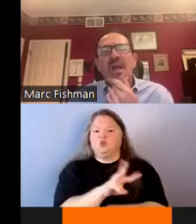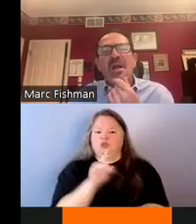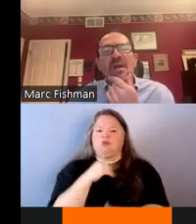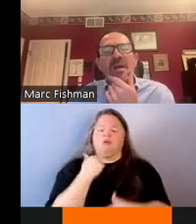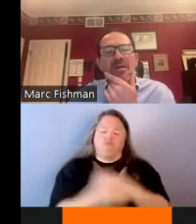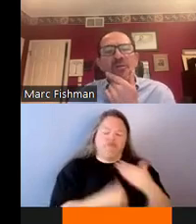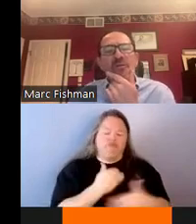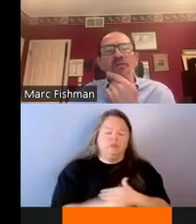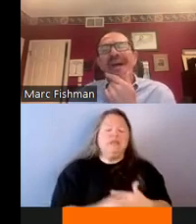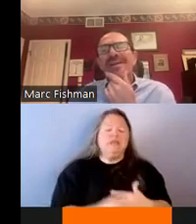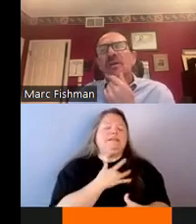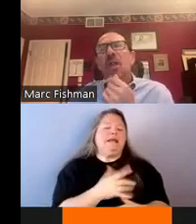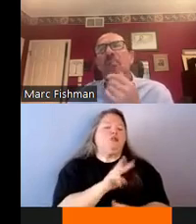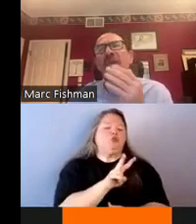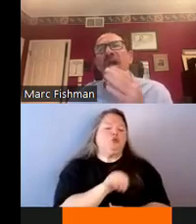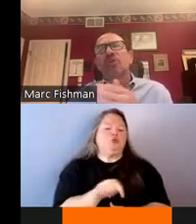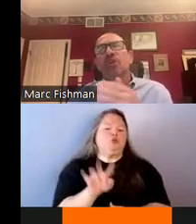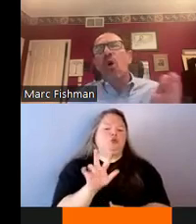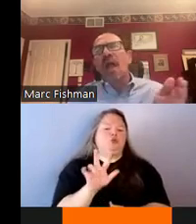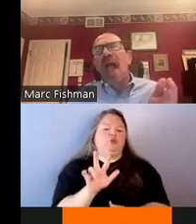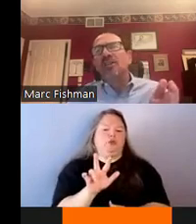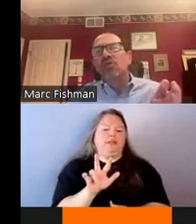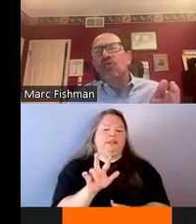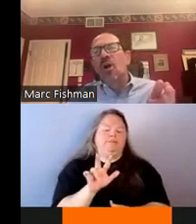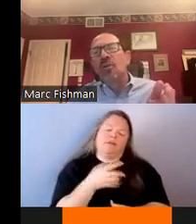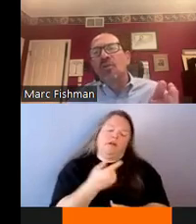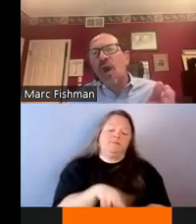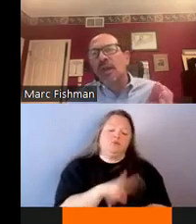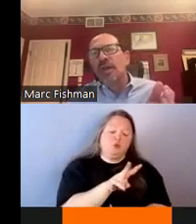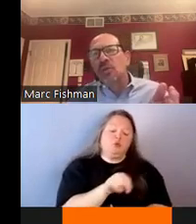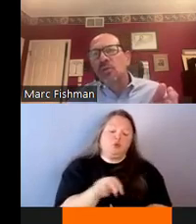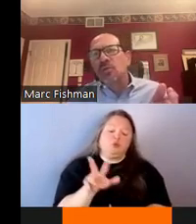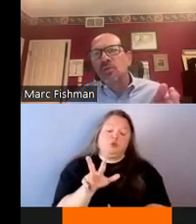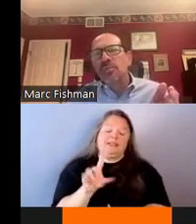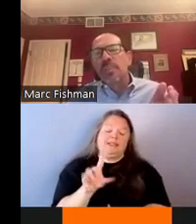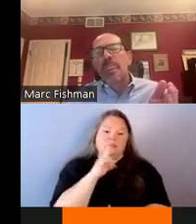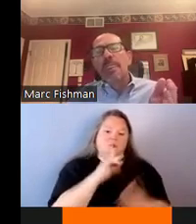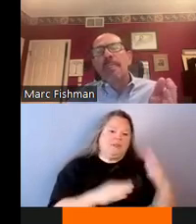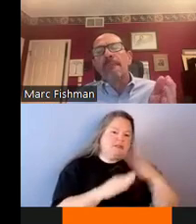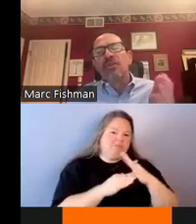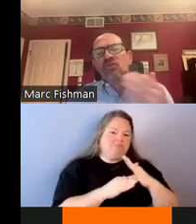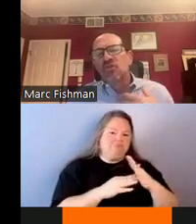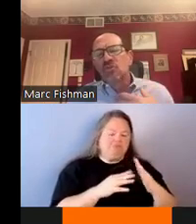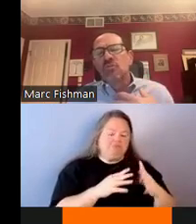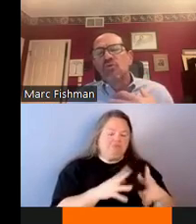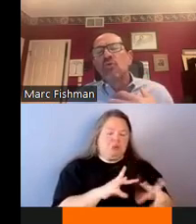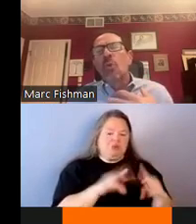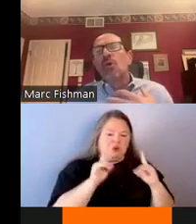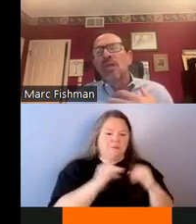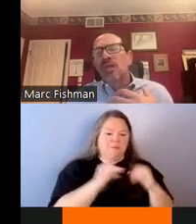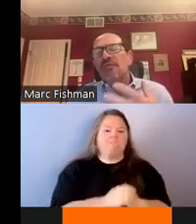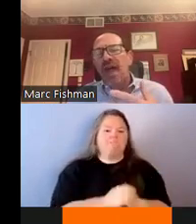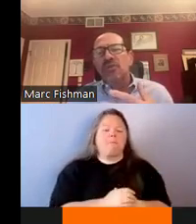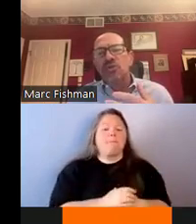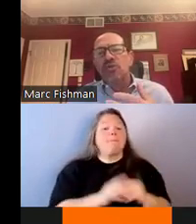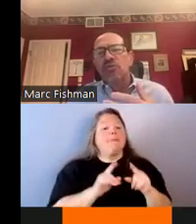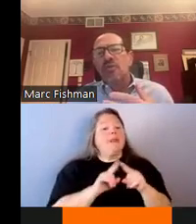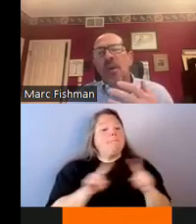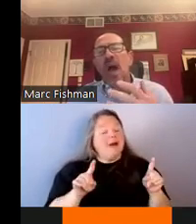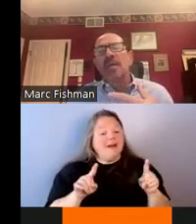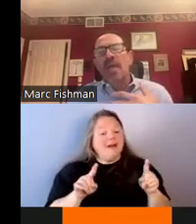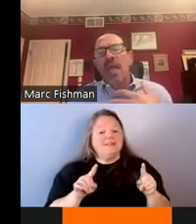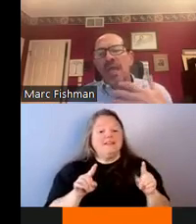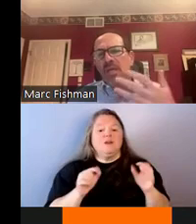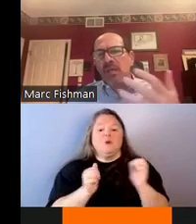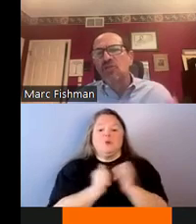stopping. Fentanyl becomes a long-acting drug with chronic use. It's stored in fat tissues